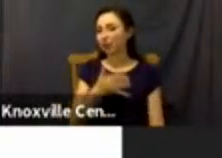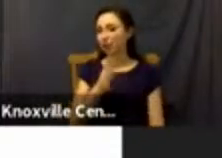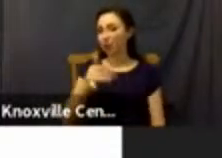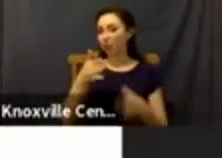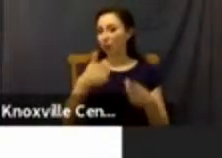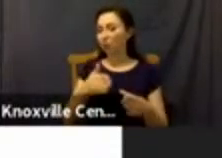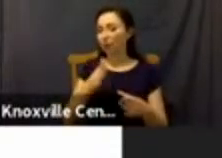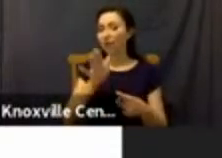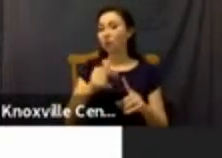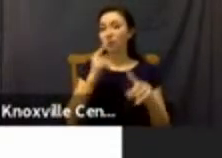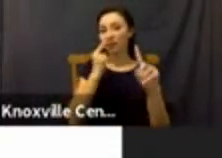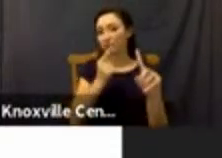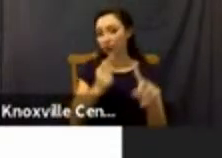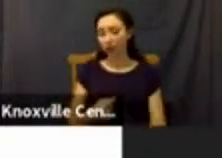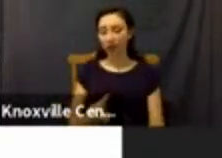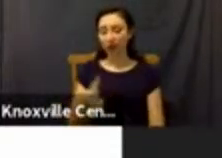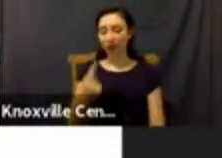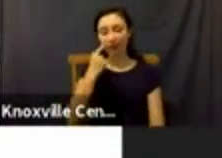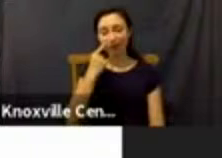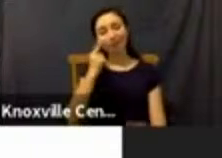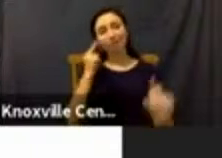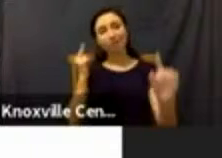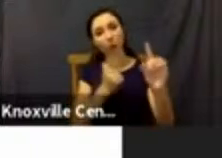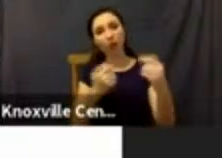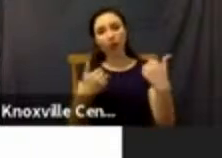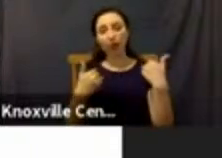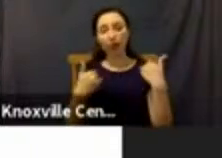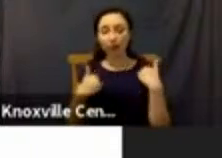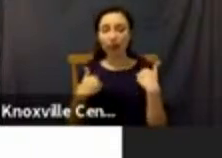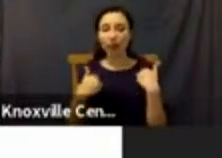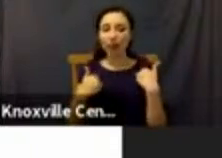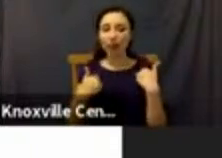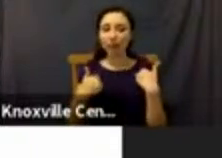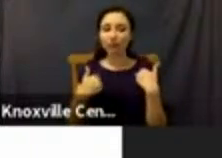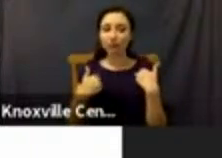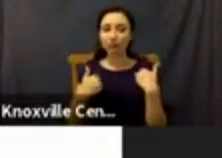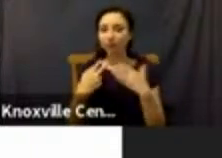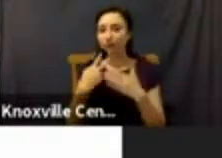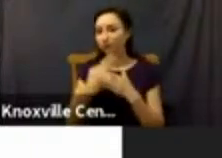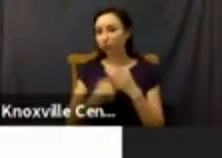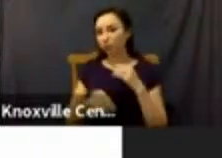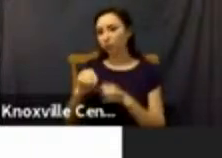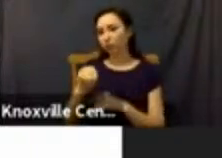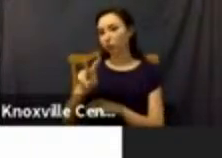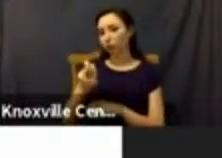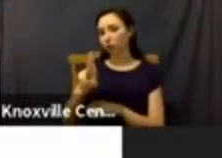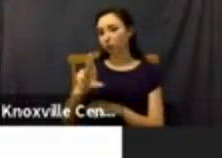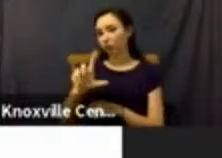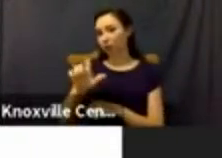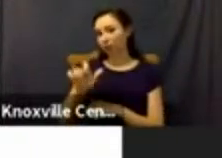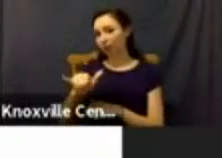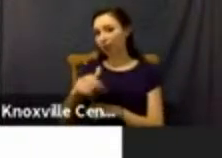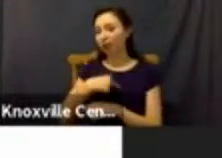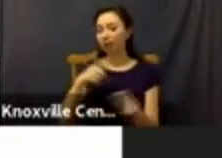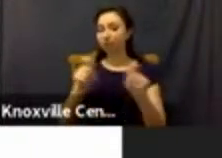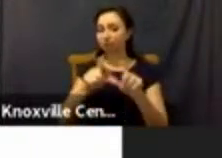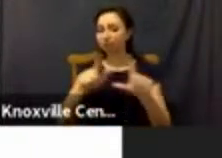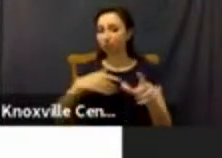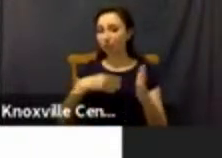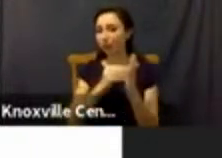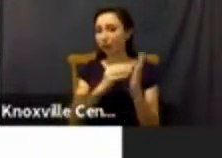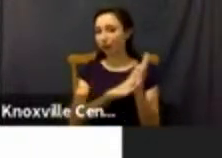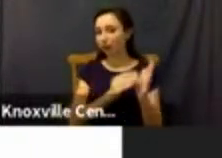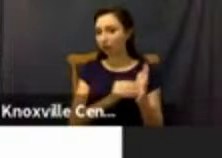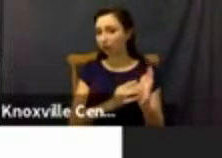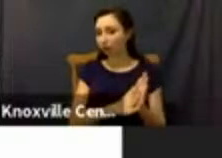and I think the intent was to kind of have both be an overlay. So I pulled up my notes in more detail. So what this is looking